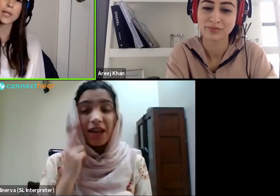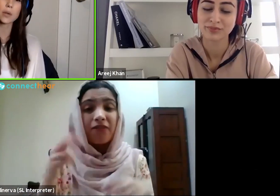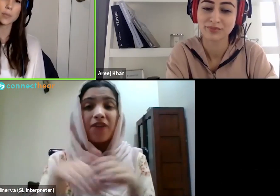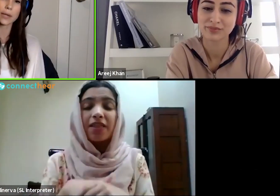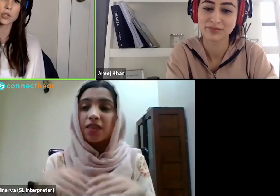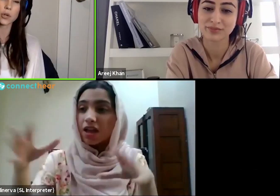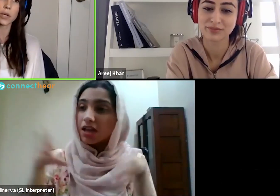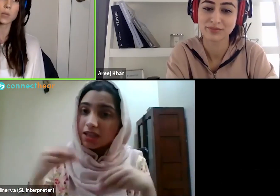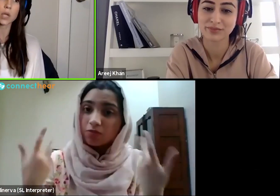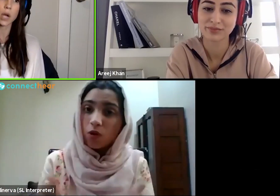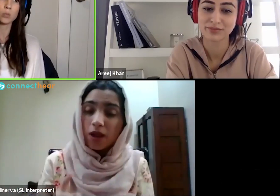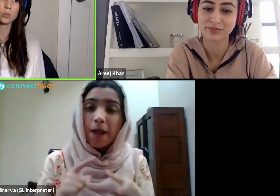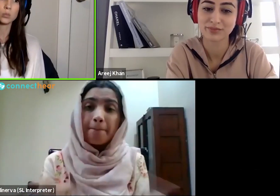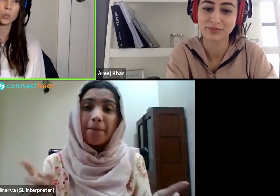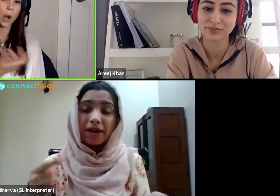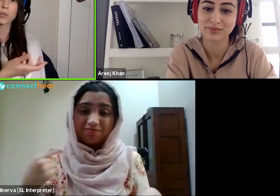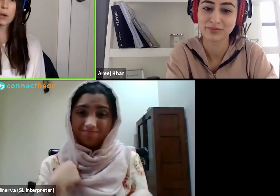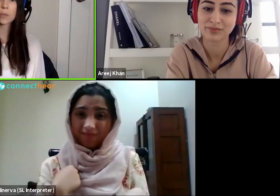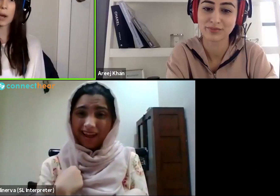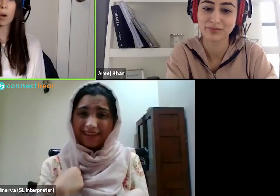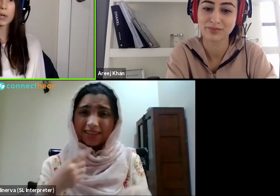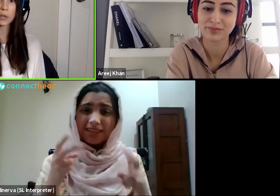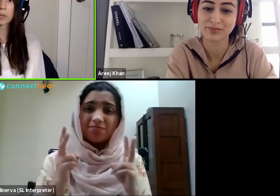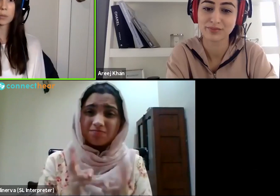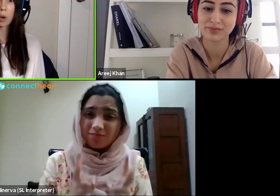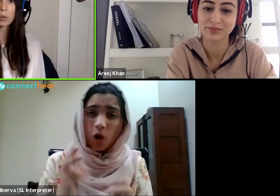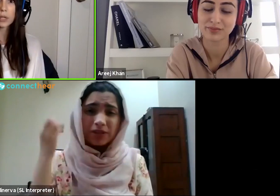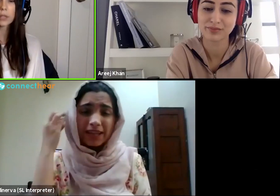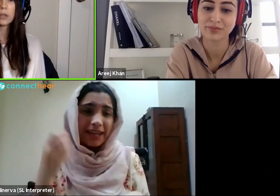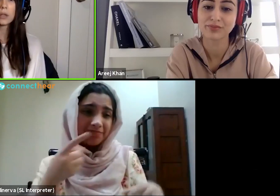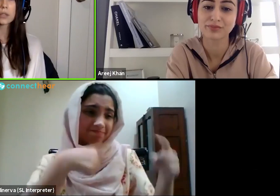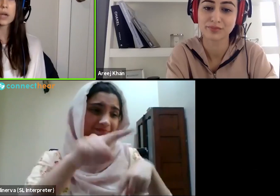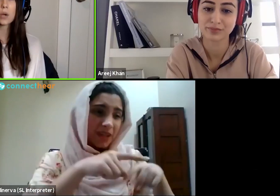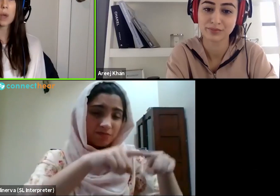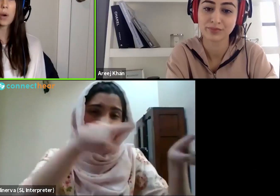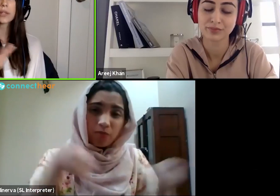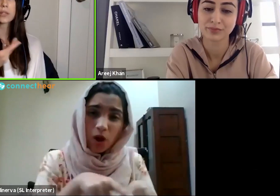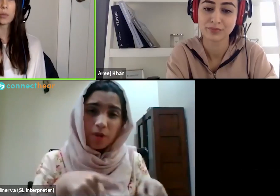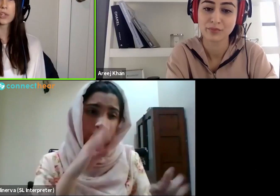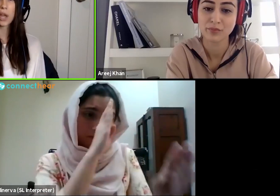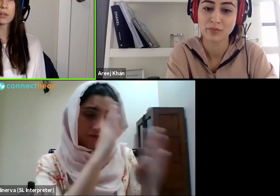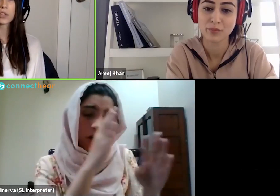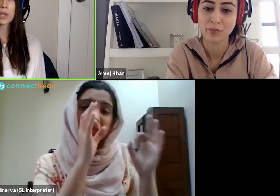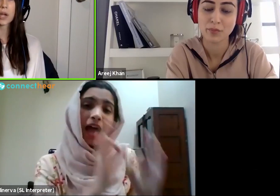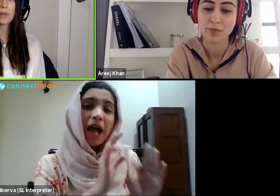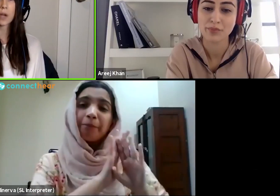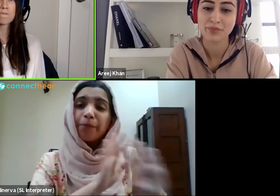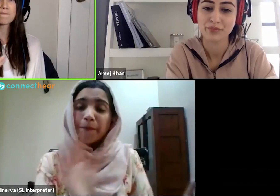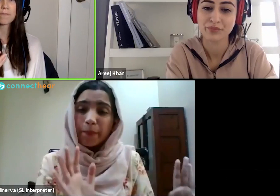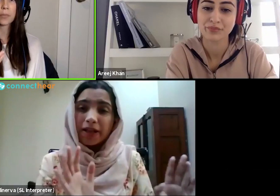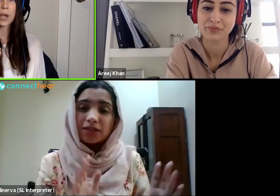But because I was mainstreamed, I was surrounded by all hearing people only. So I always dealt with the challenges